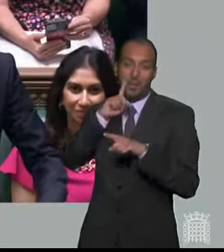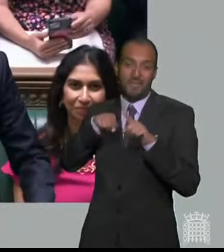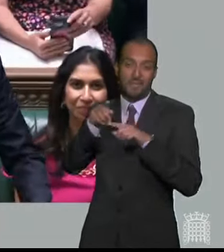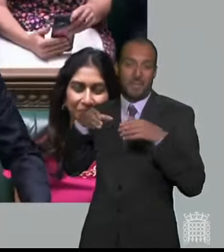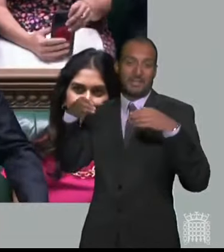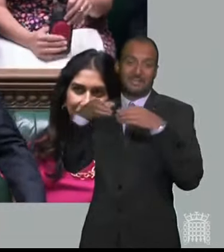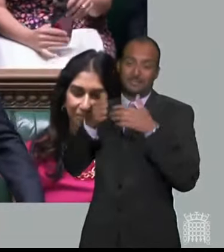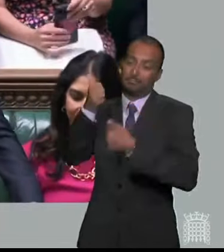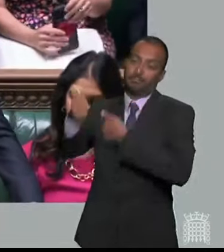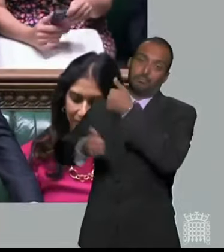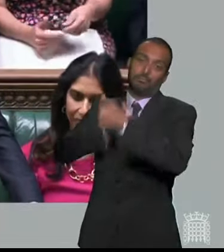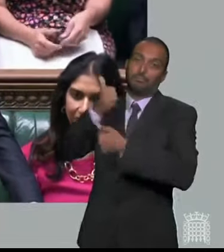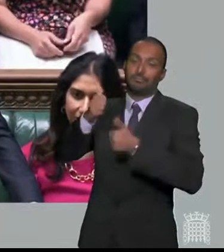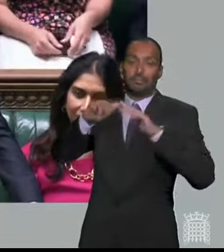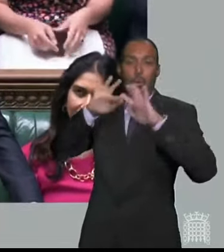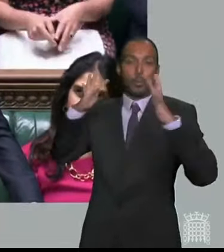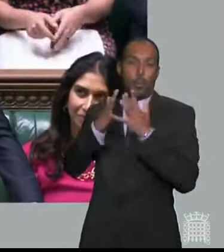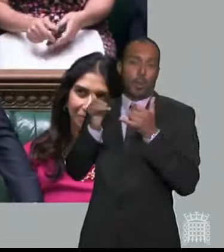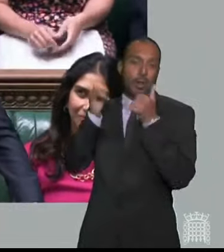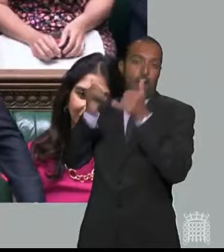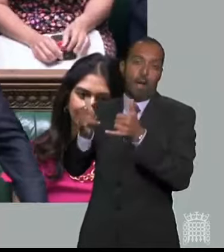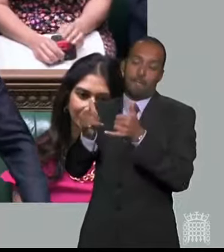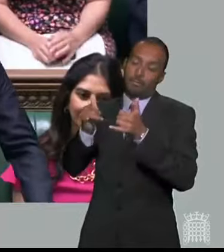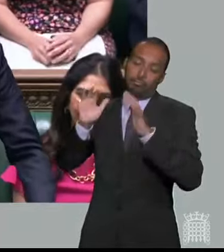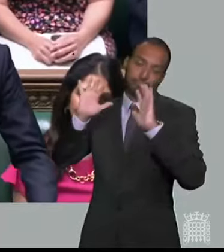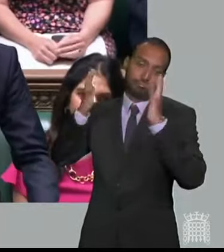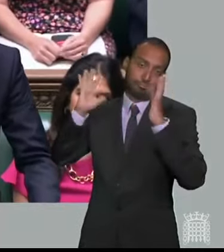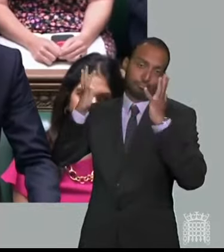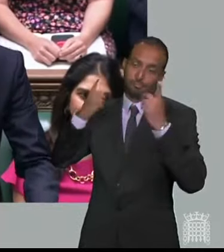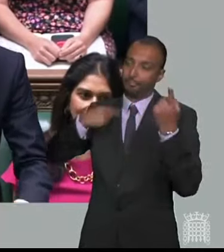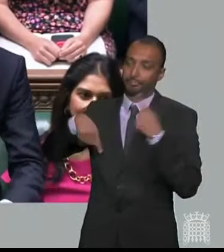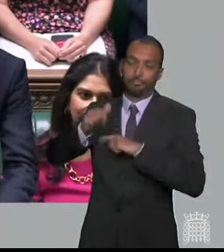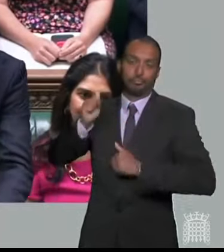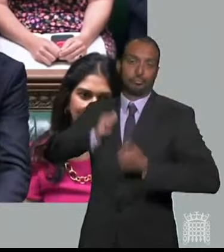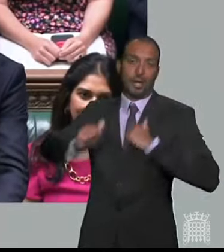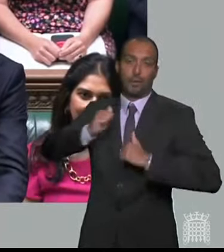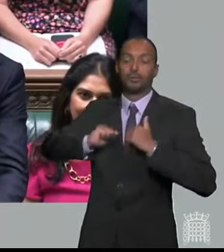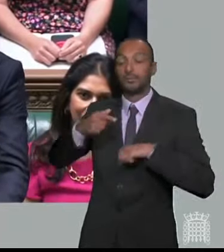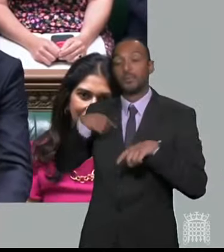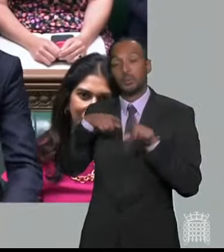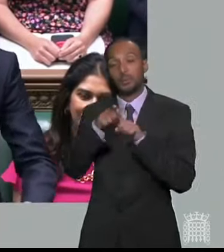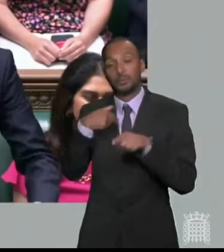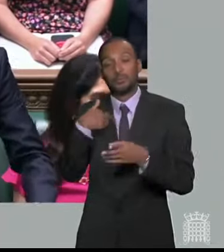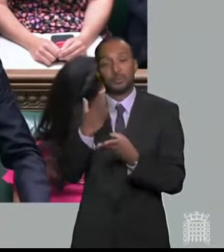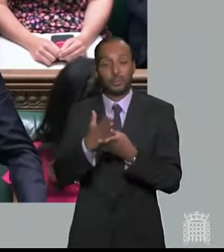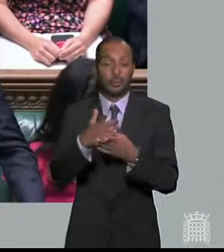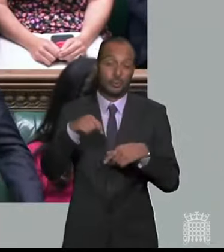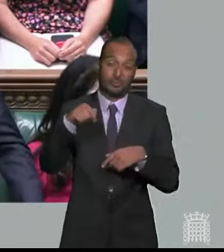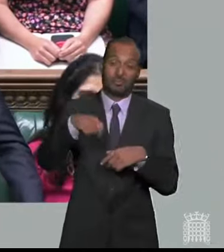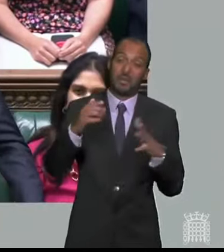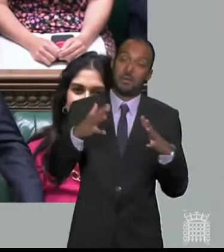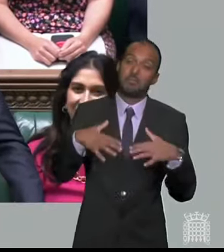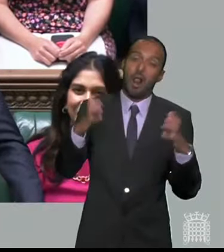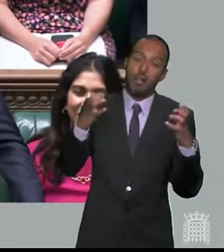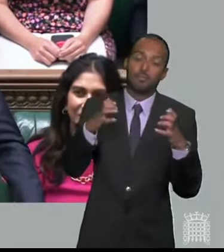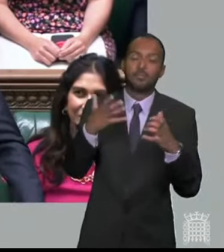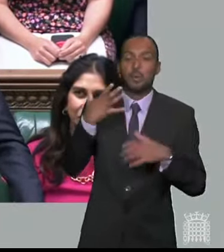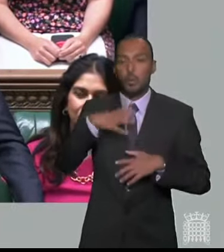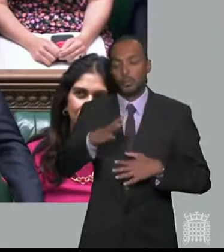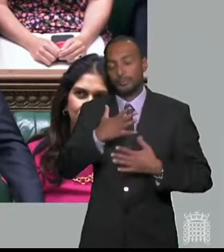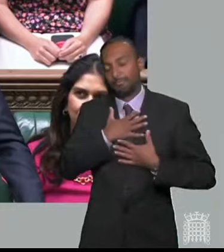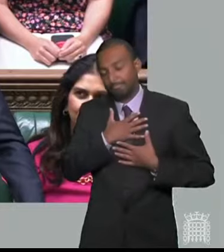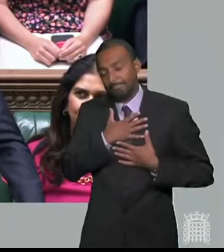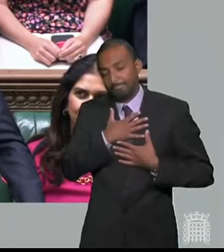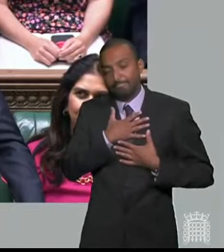all incredibly proud of them. Mr. Speaker, I also know the whole House will want to join me in sending condolences to the family, friends